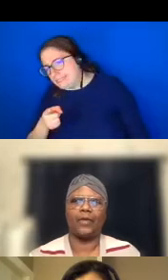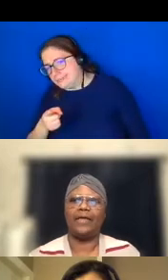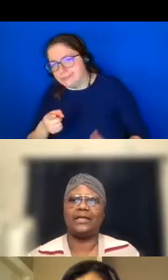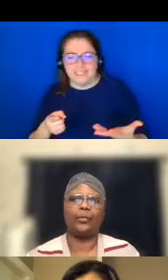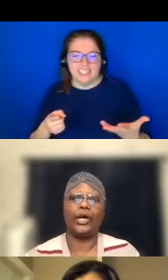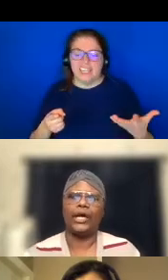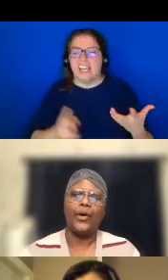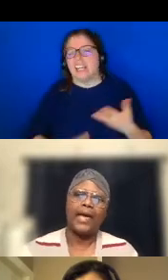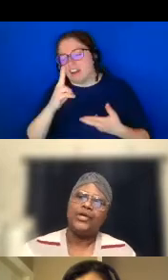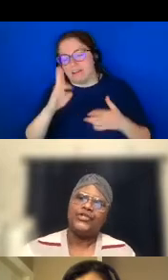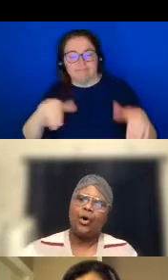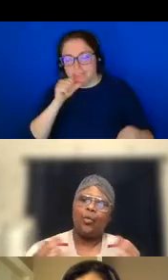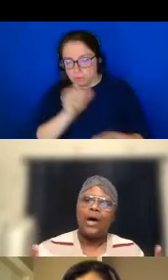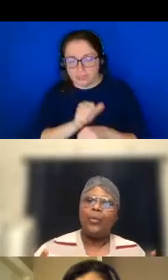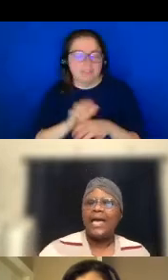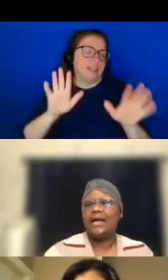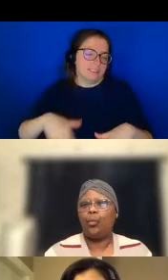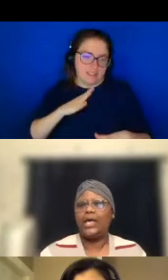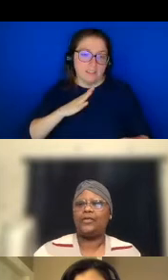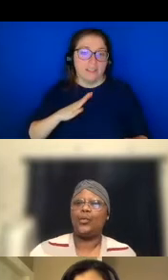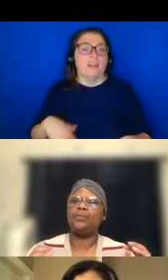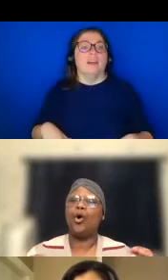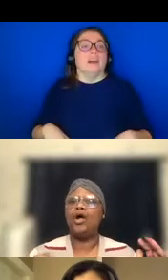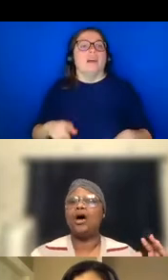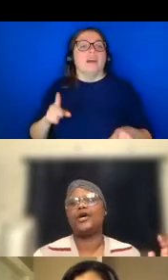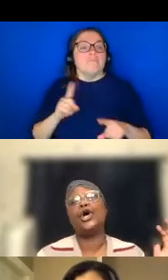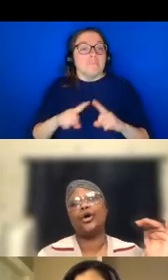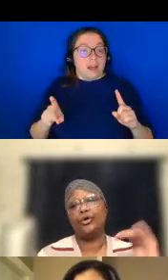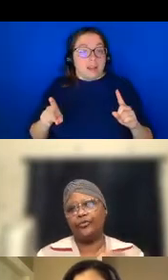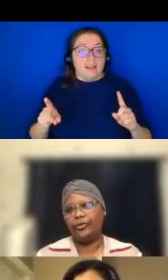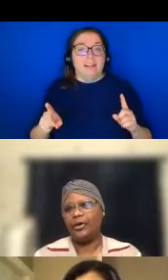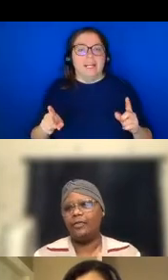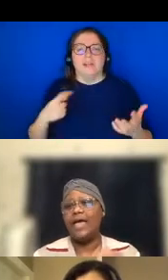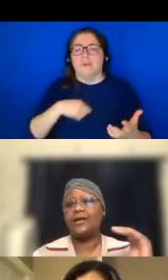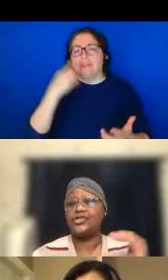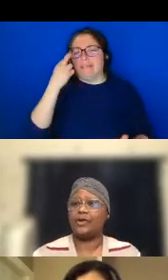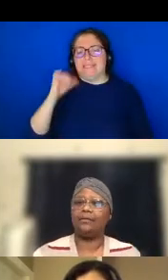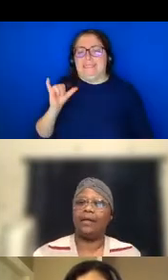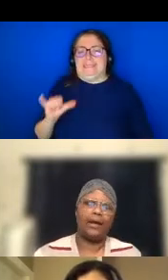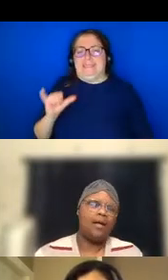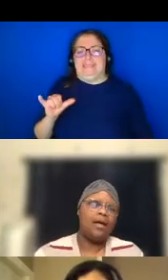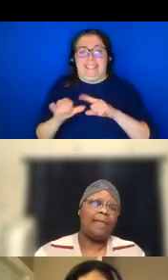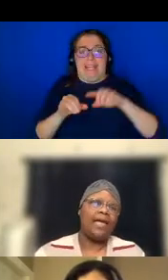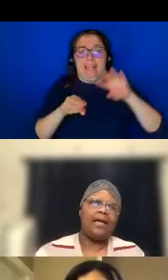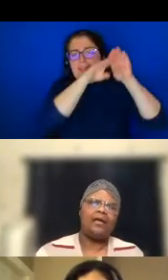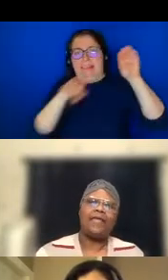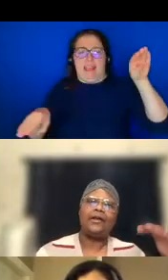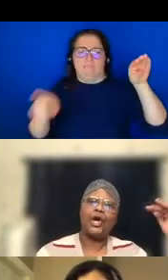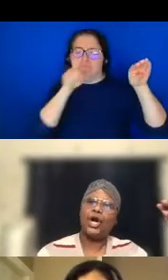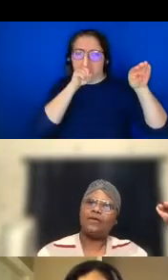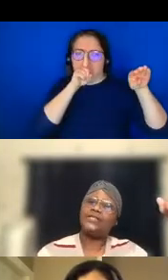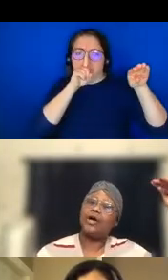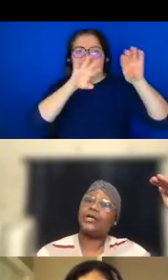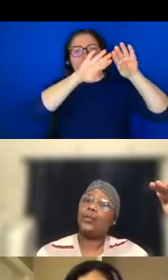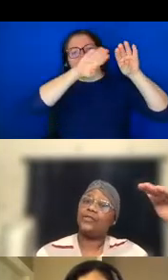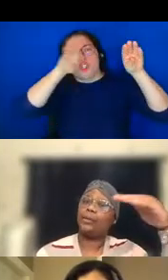Oh, that's not working. Okay, so what we ended up with was more of a curve than a straight line. And that